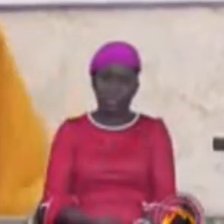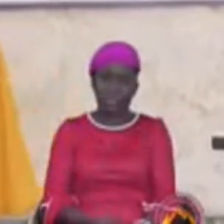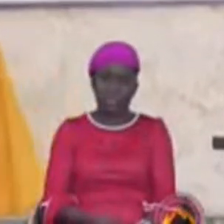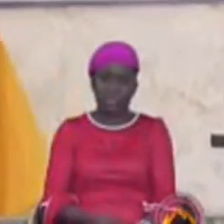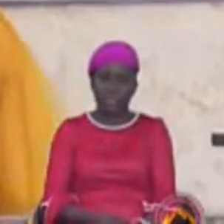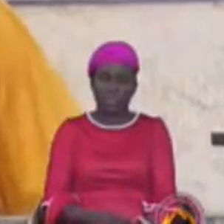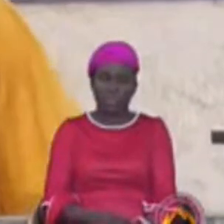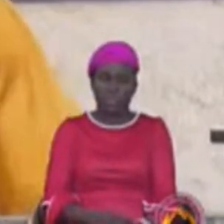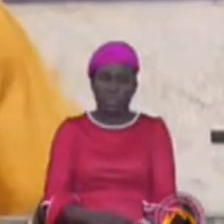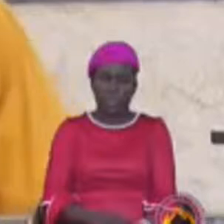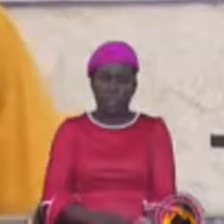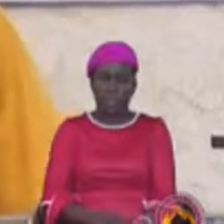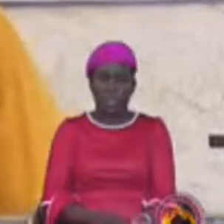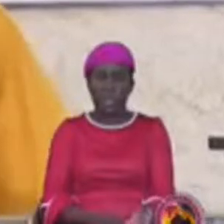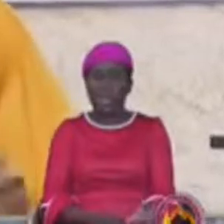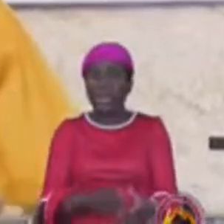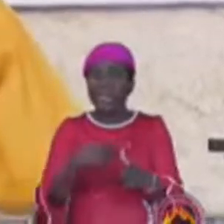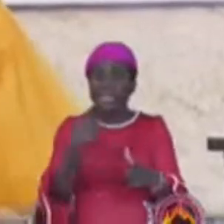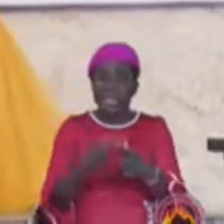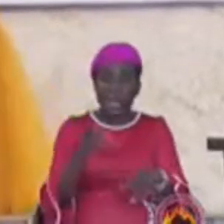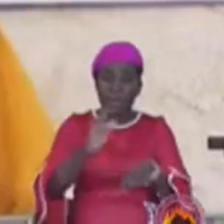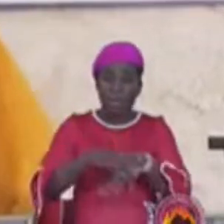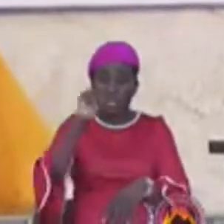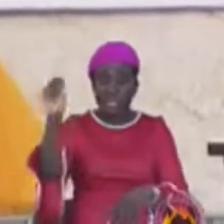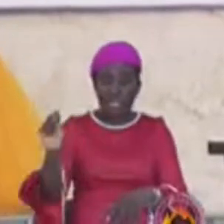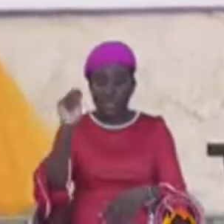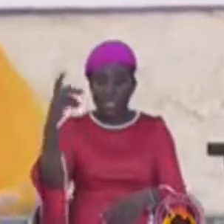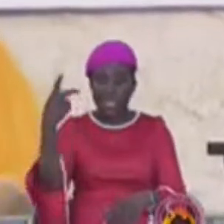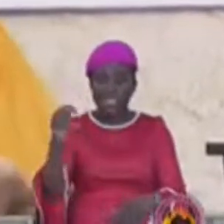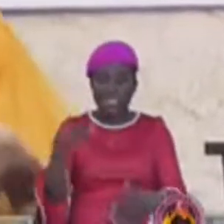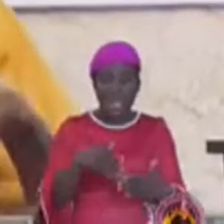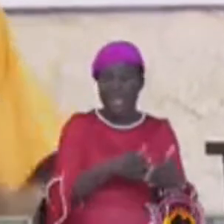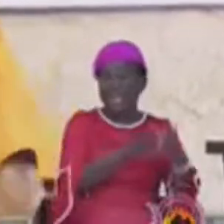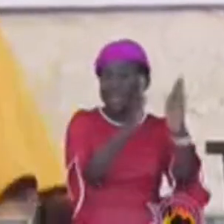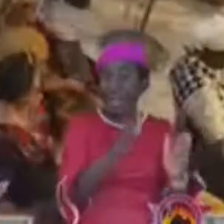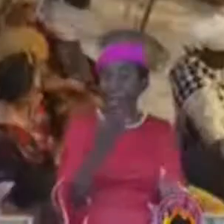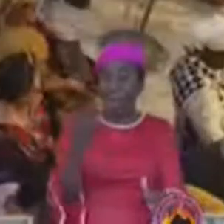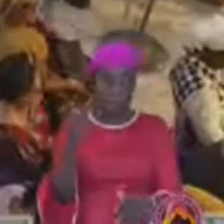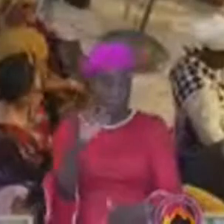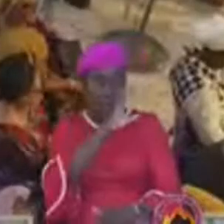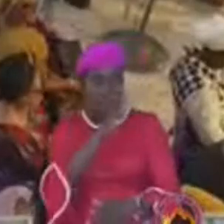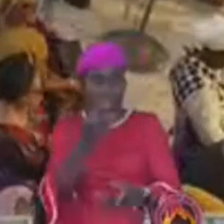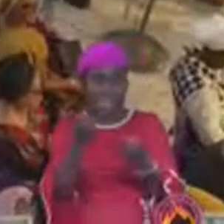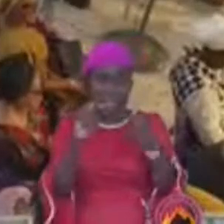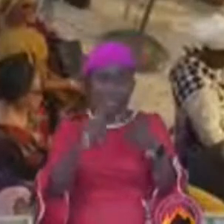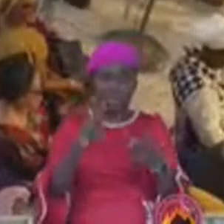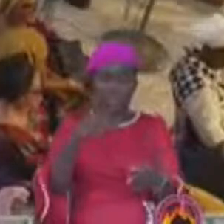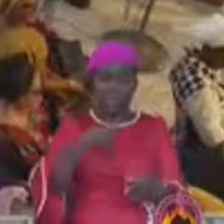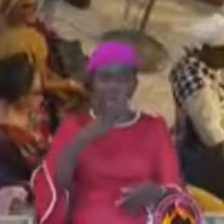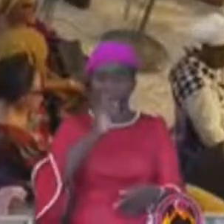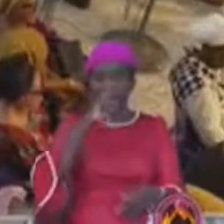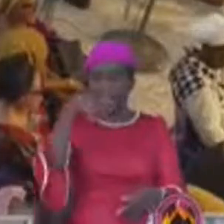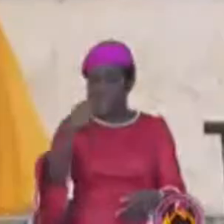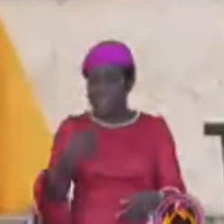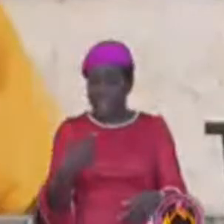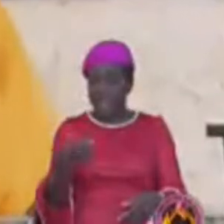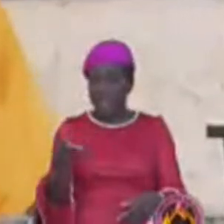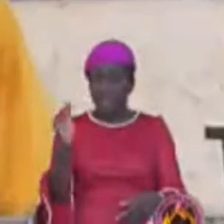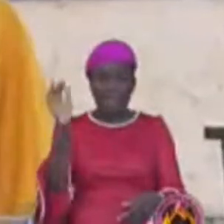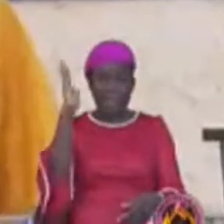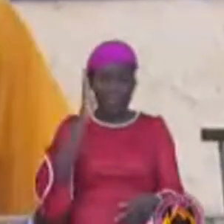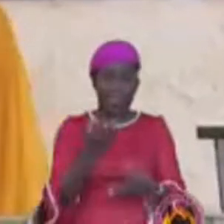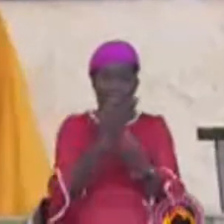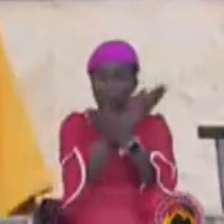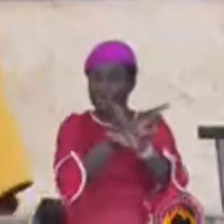awon lara ni pe ko fi mi le layo atalafia mi ti ma bere ti ni lo sin olohun pada ala dele ti ma dele ewu